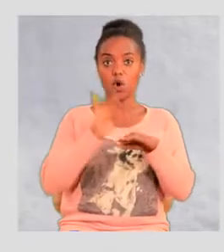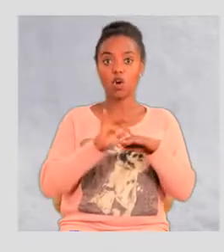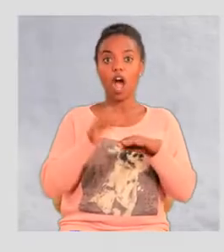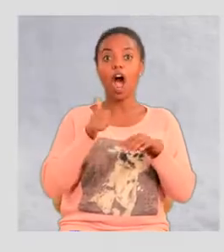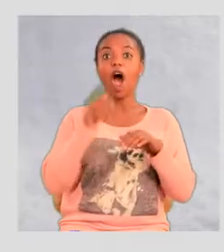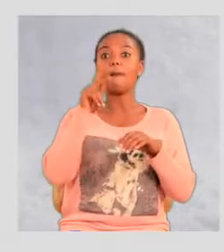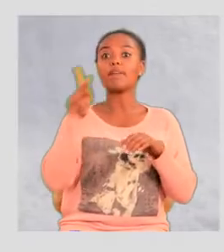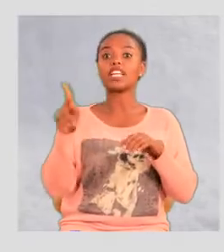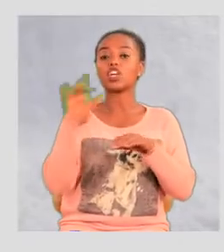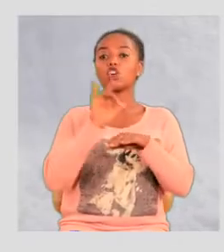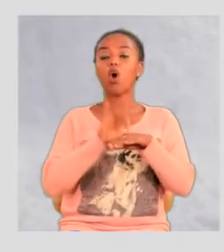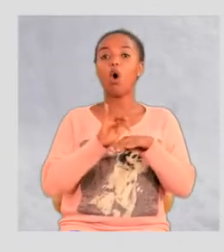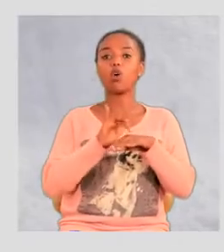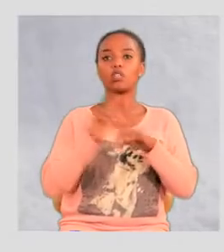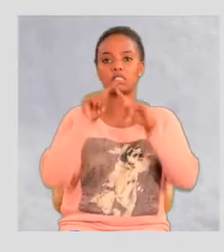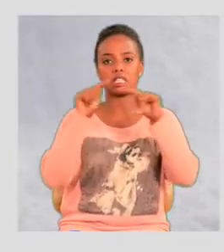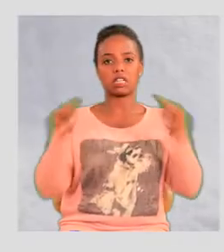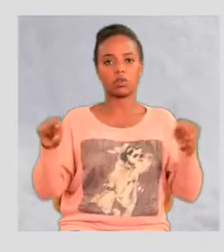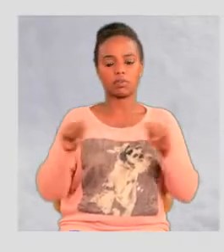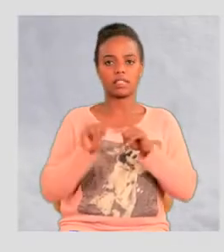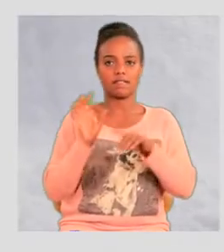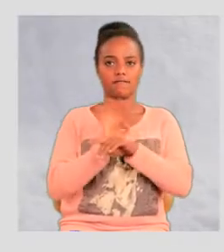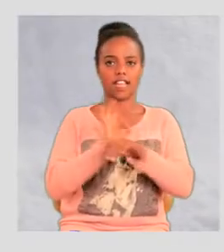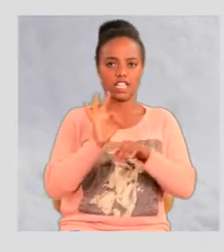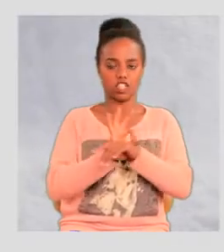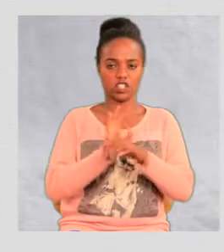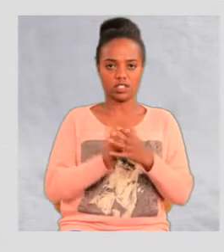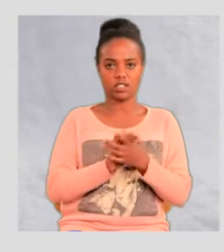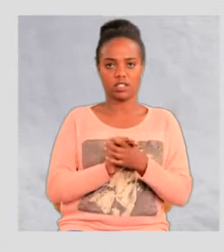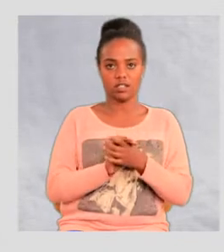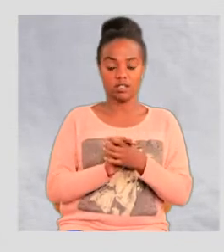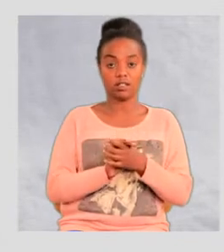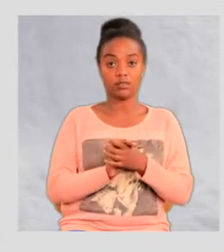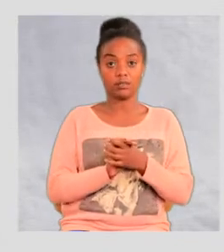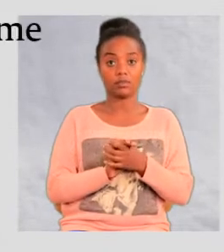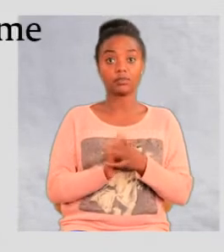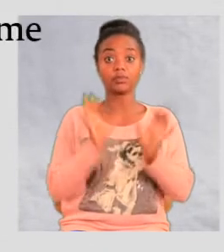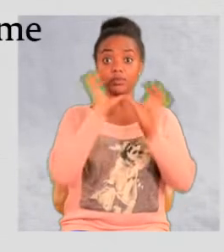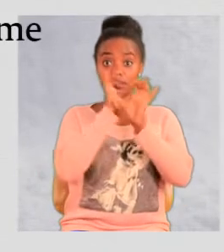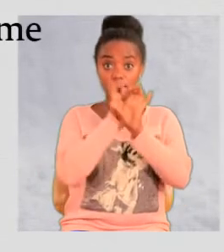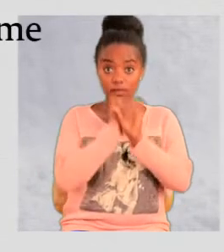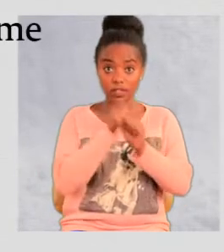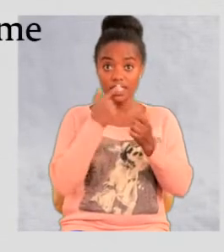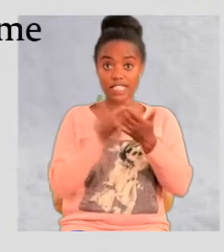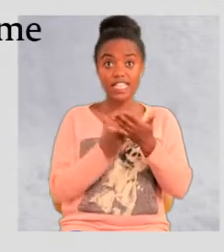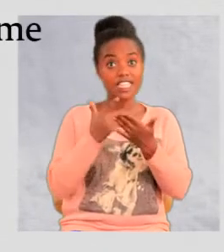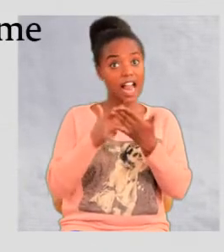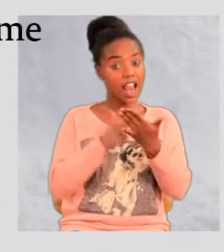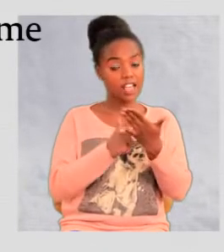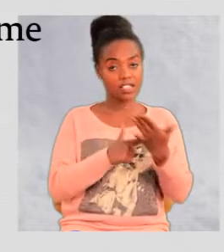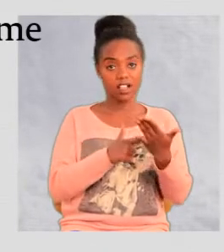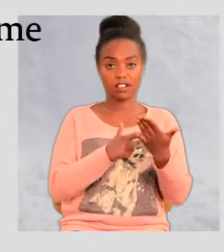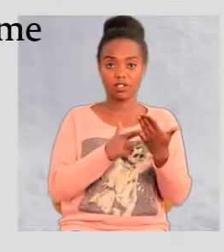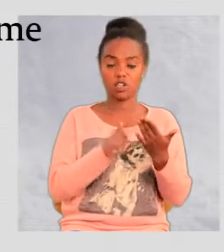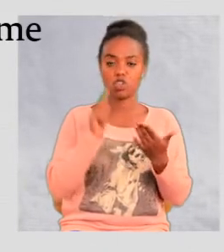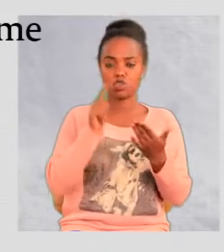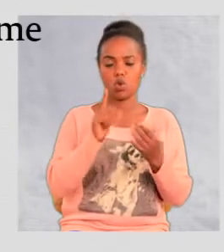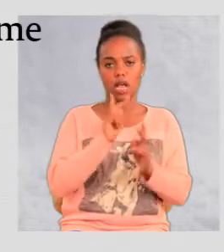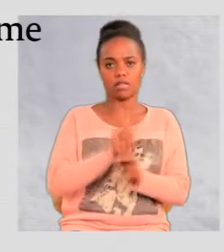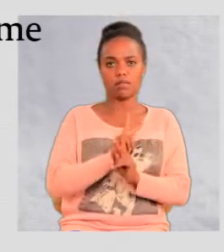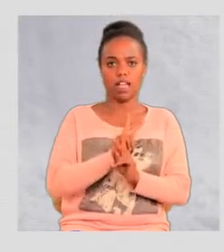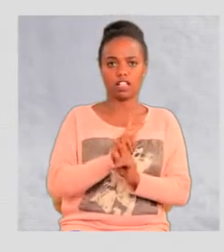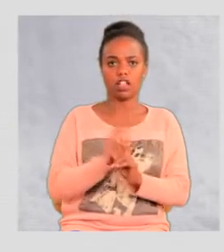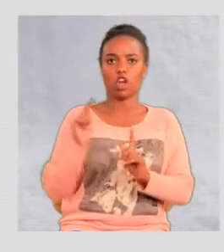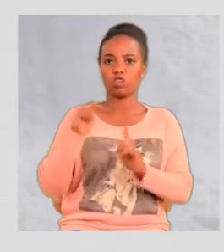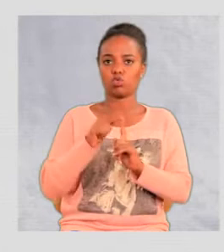of trigonometric functions. So after revising this lesson, you are expected